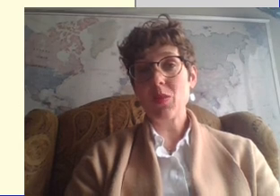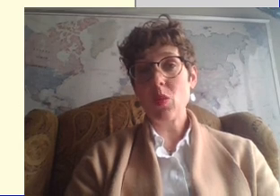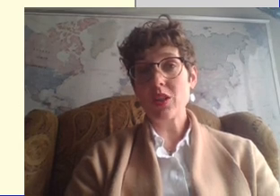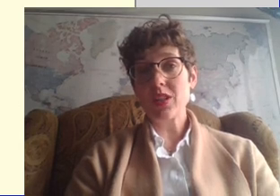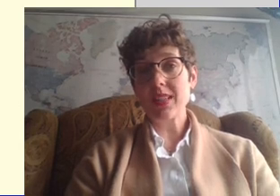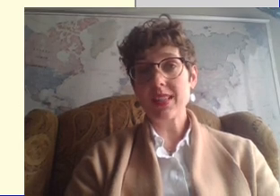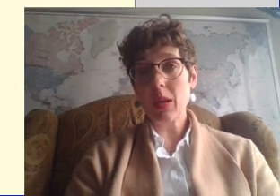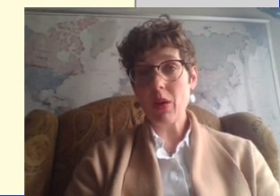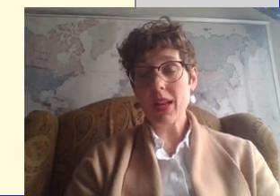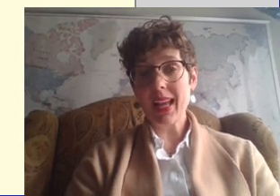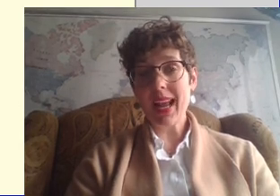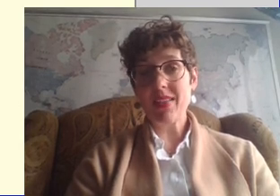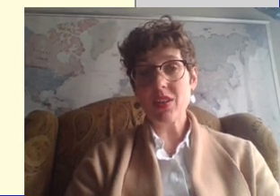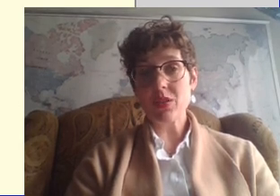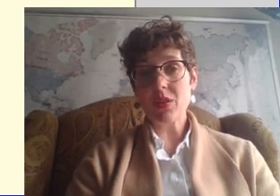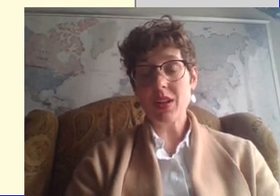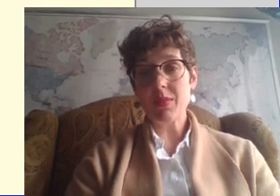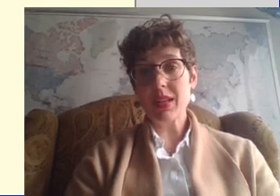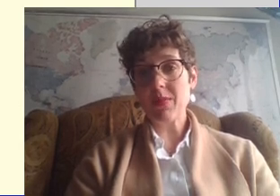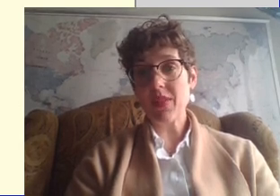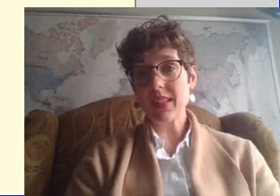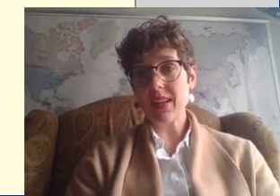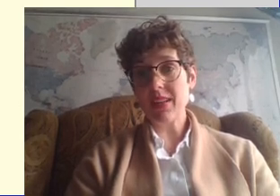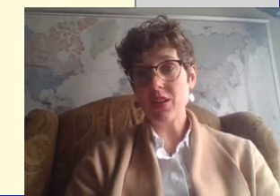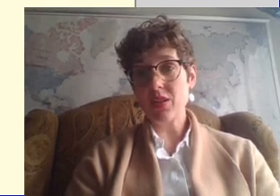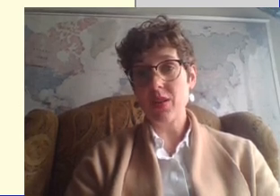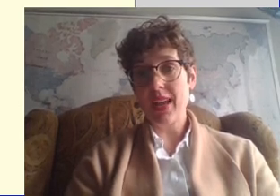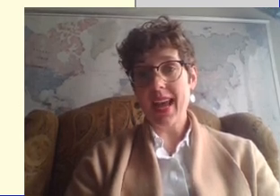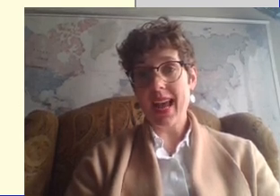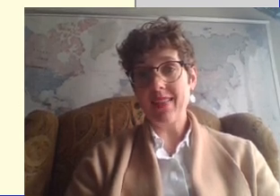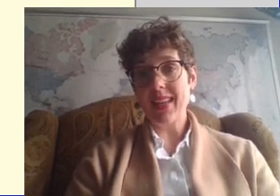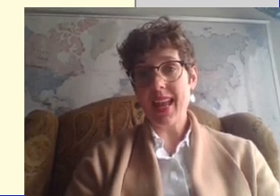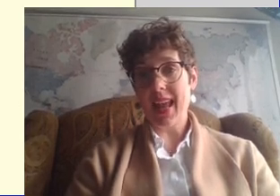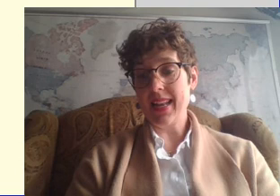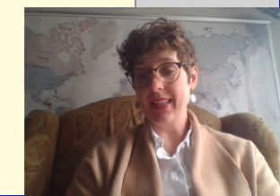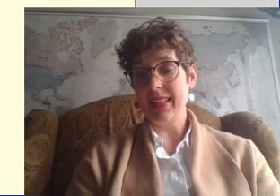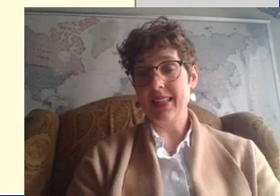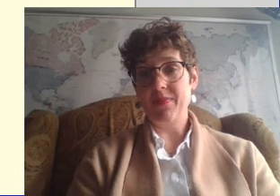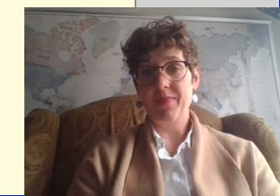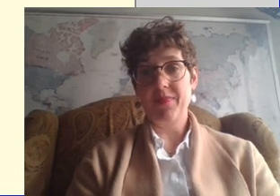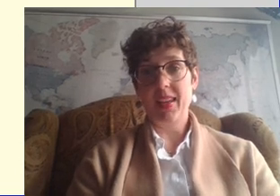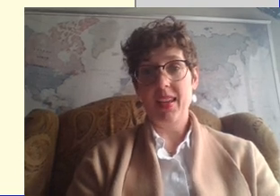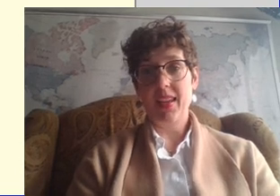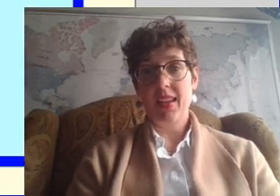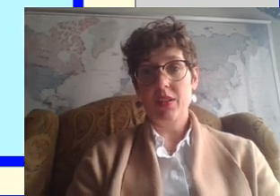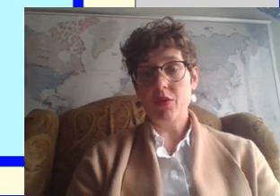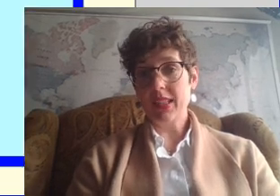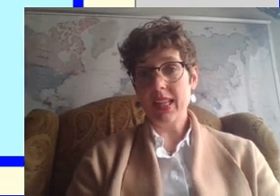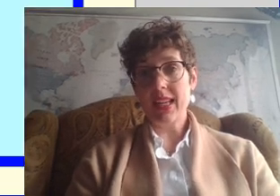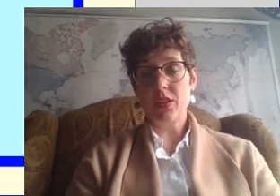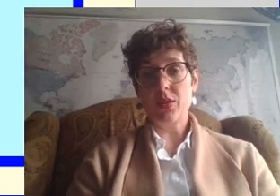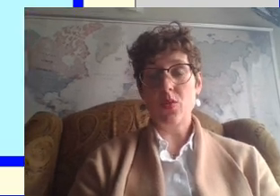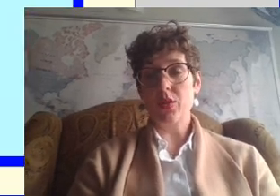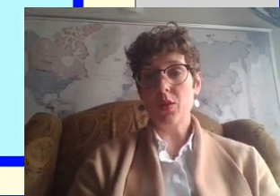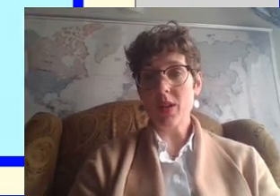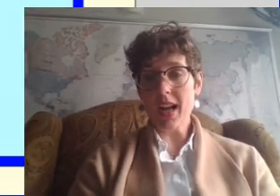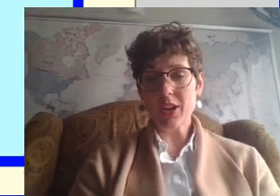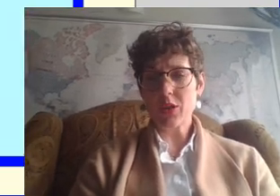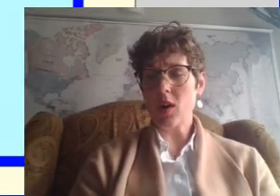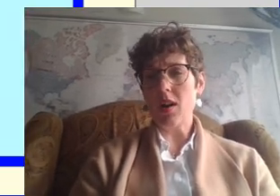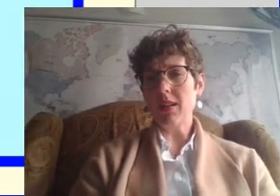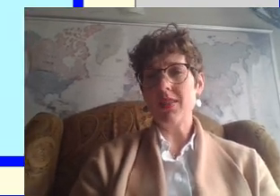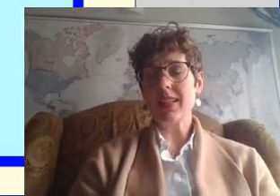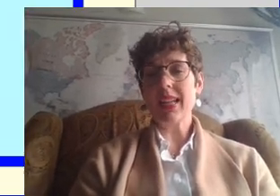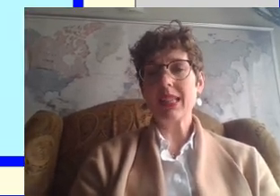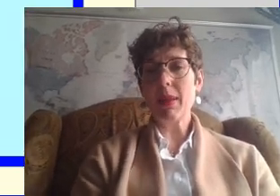to answer some questions about it, and there's also going to be some fun stuff to do at the end. So just like at school. So we're not